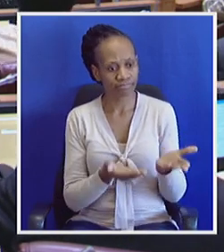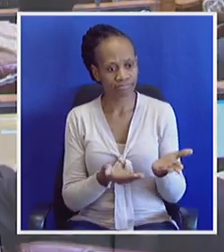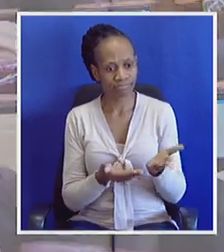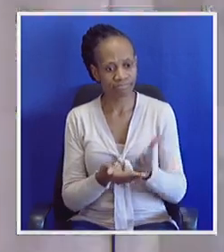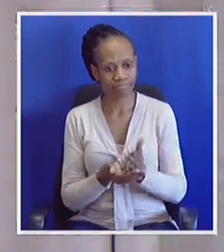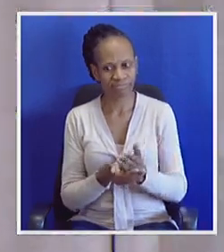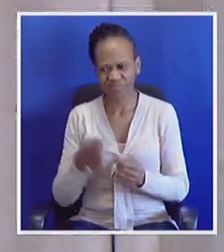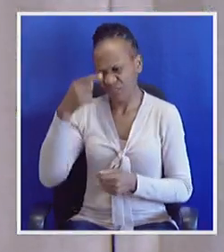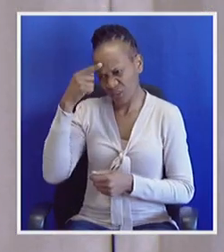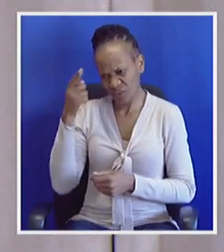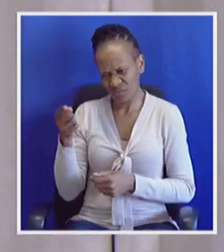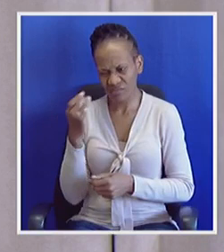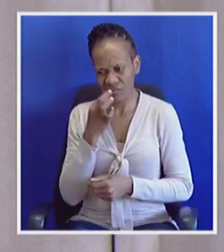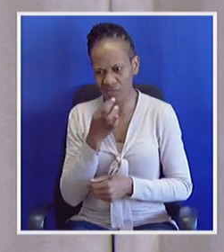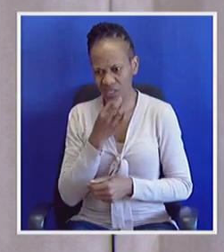sengiphendule.